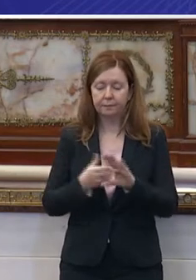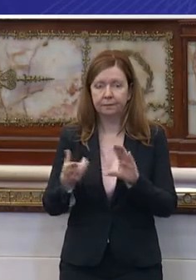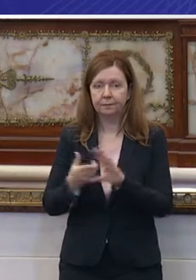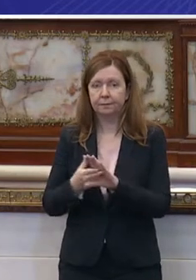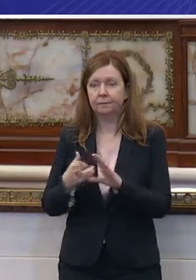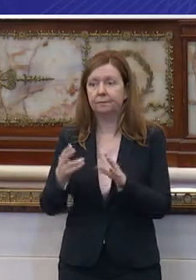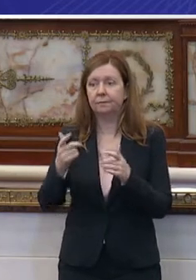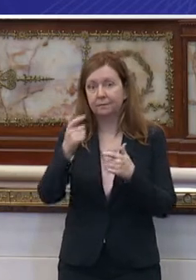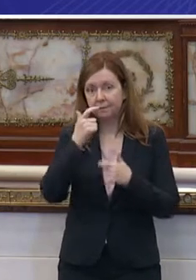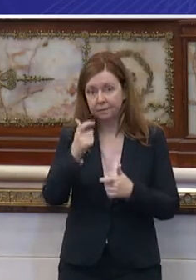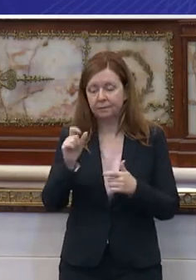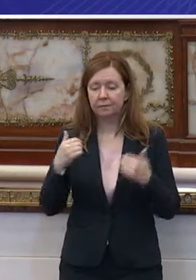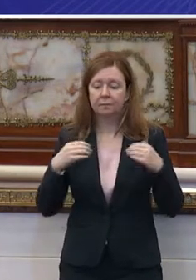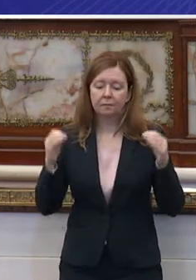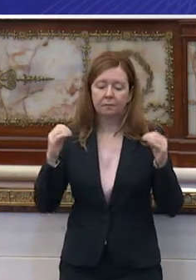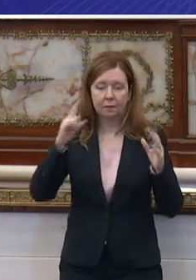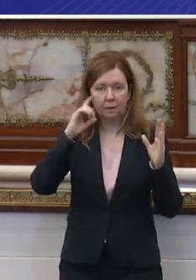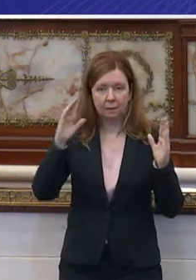and viewers